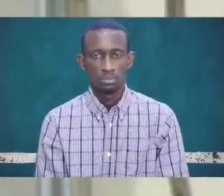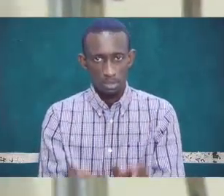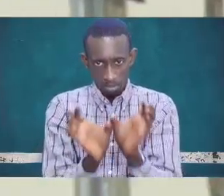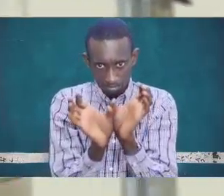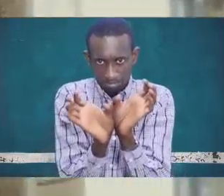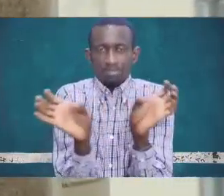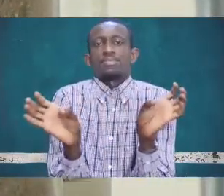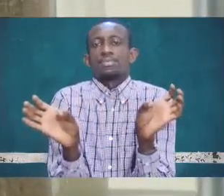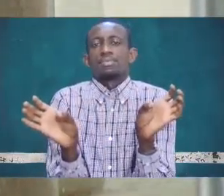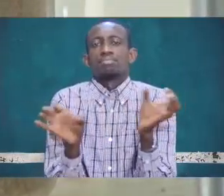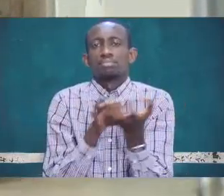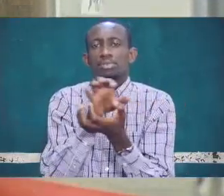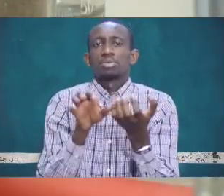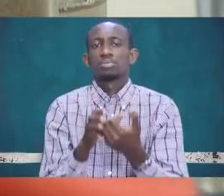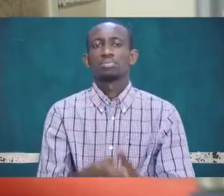the mixtures.